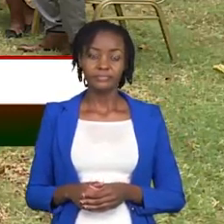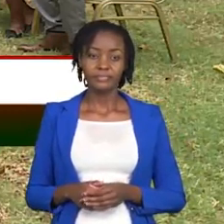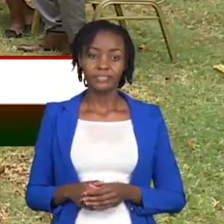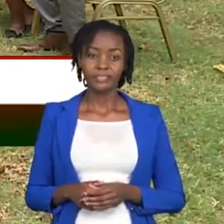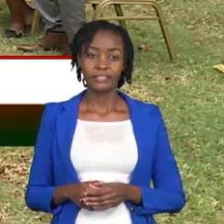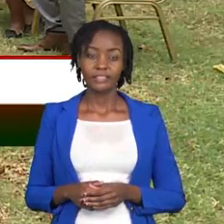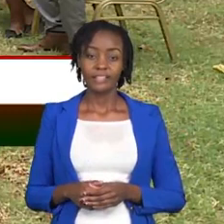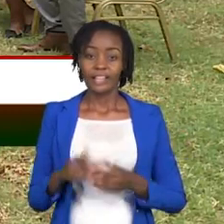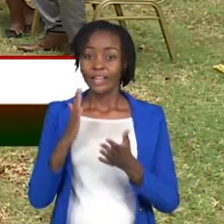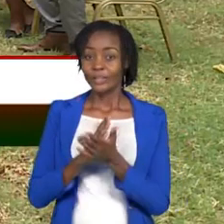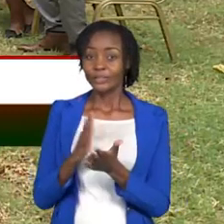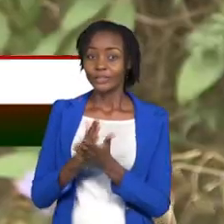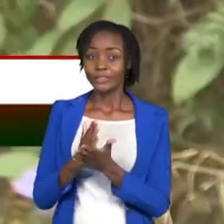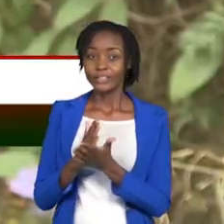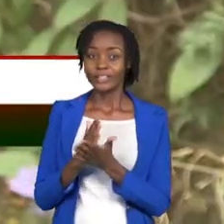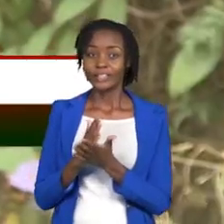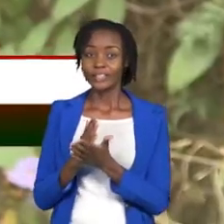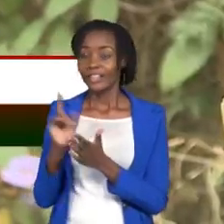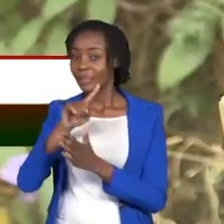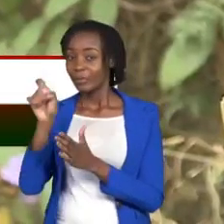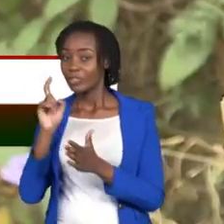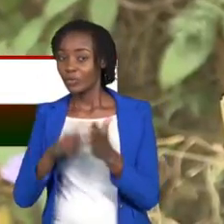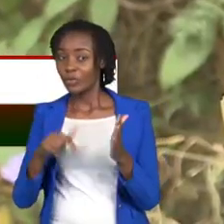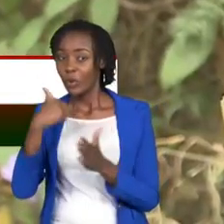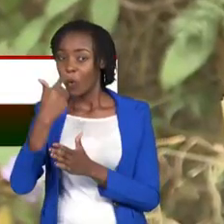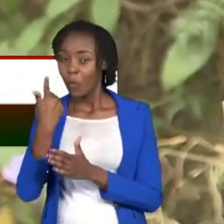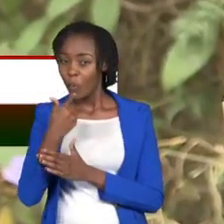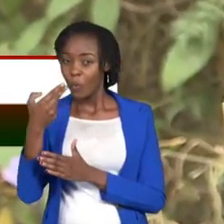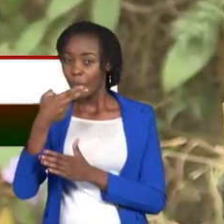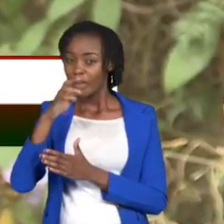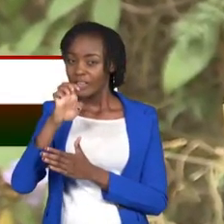It's pretty fascinating. The question was, who is your hero? And